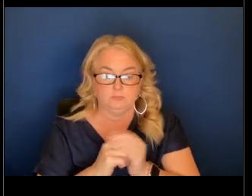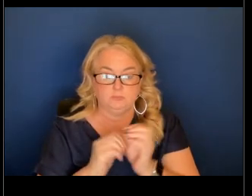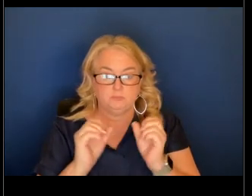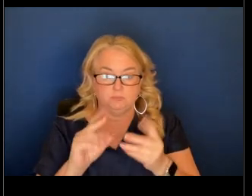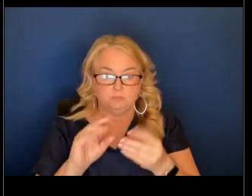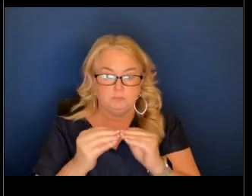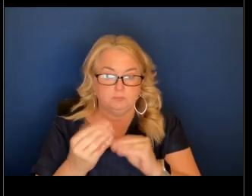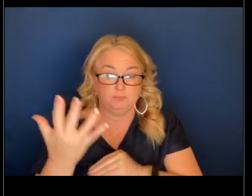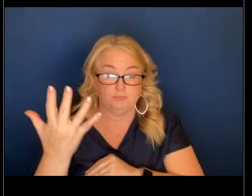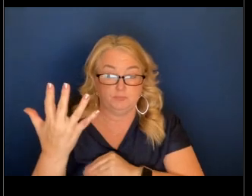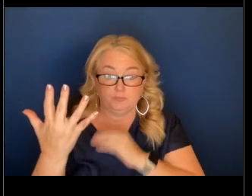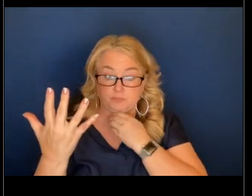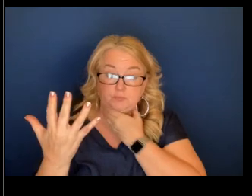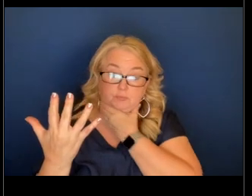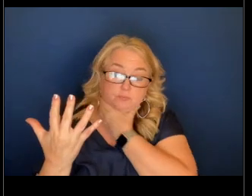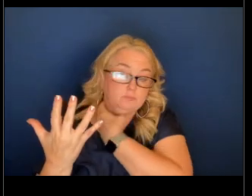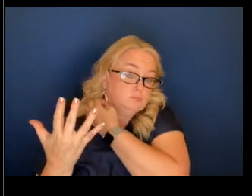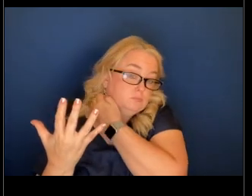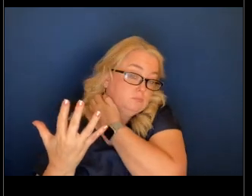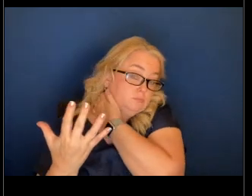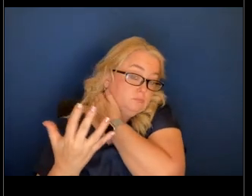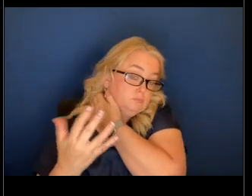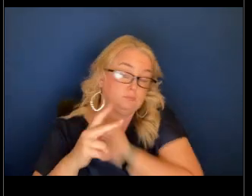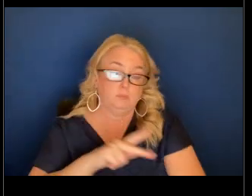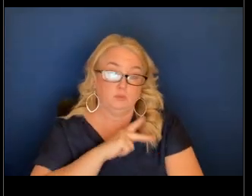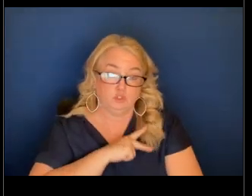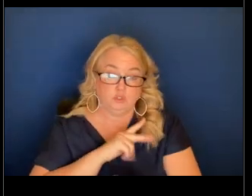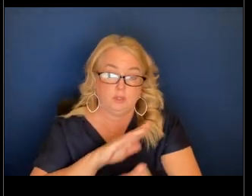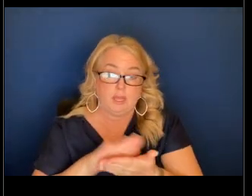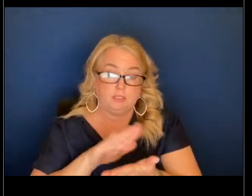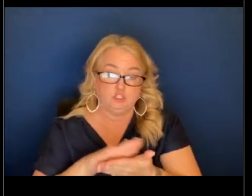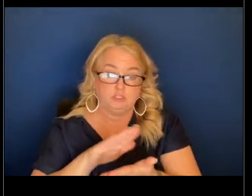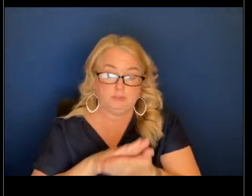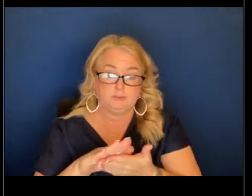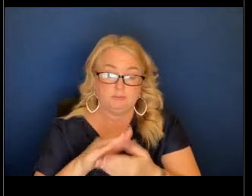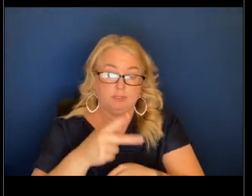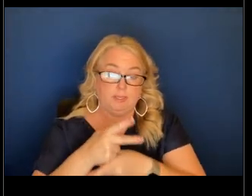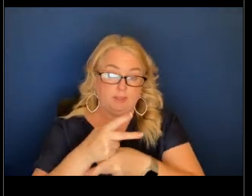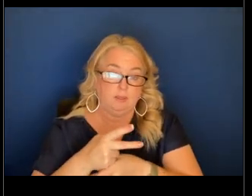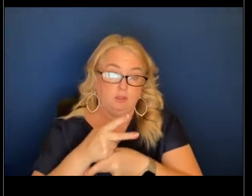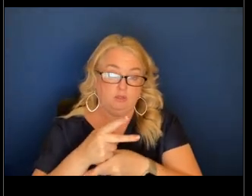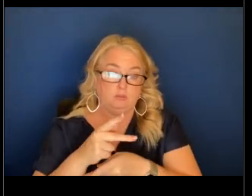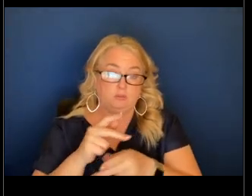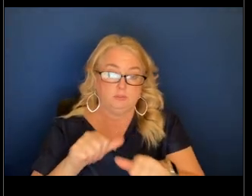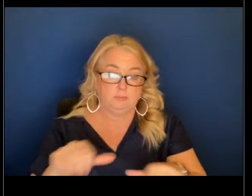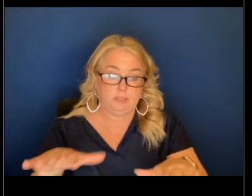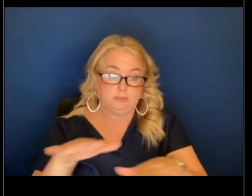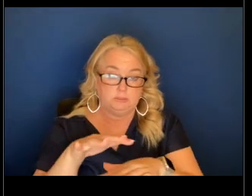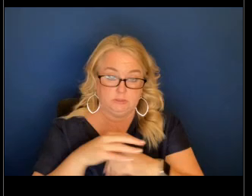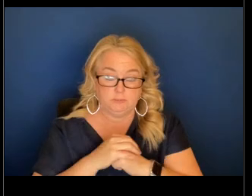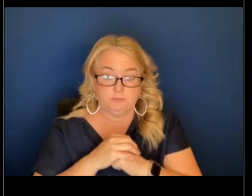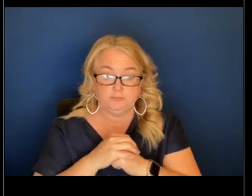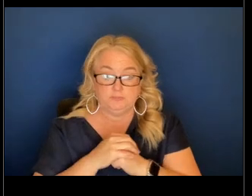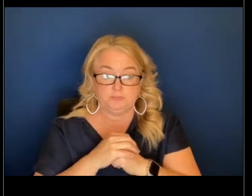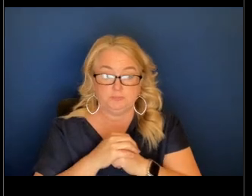Topic 5, which is the personal hygiene care spaces.